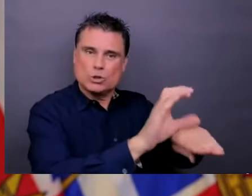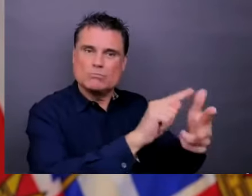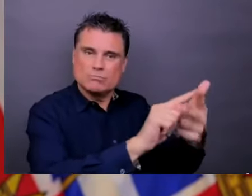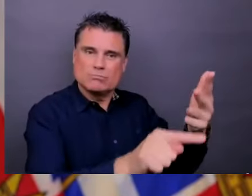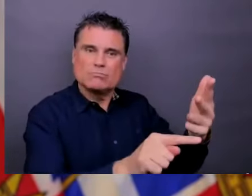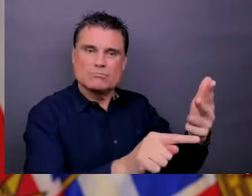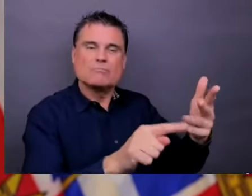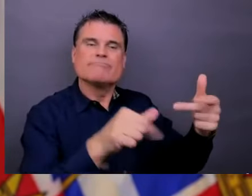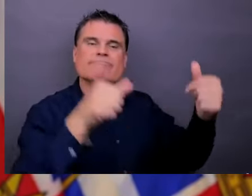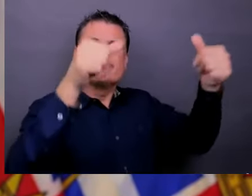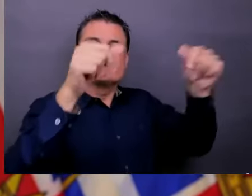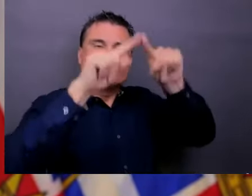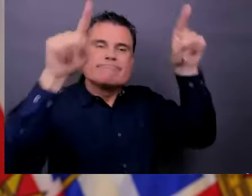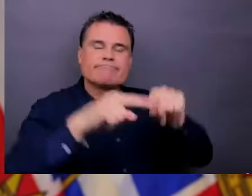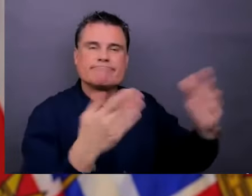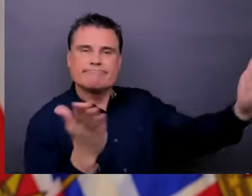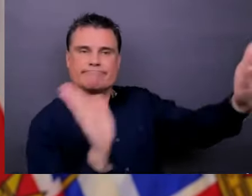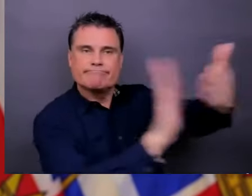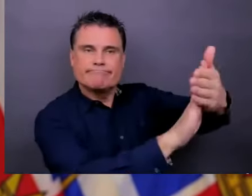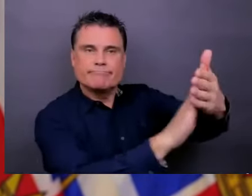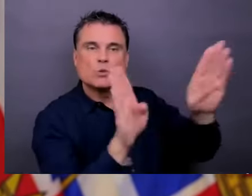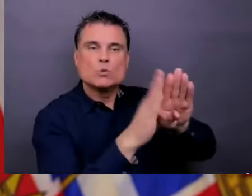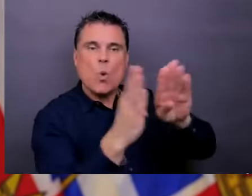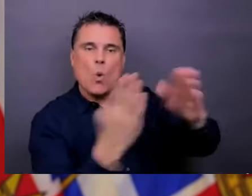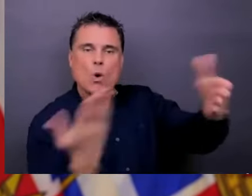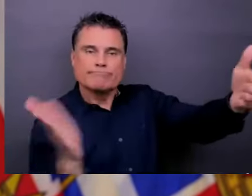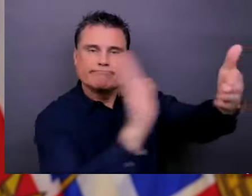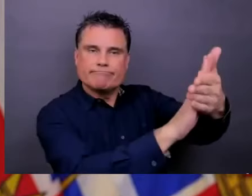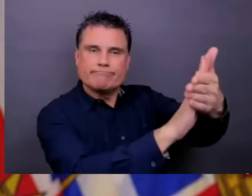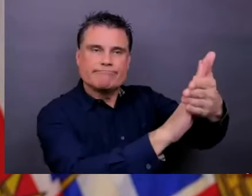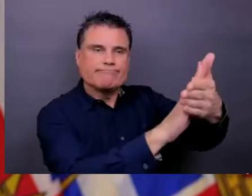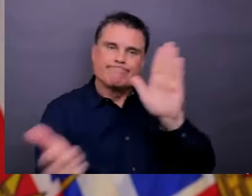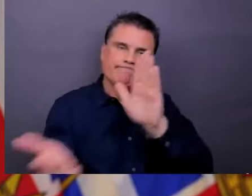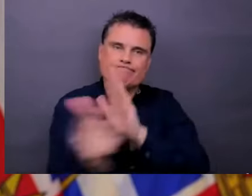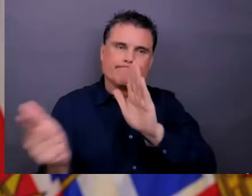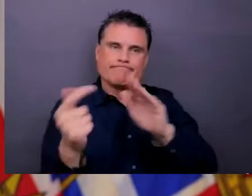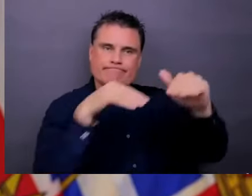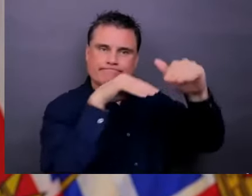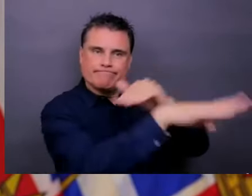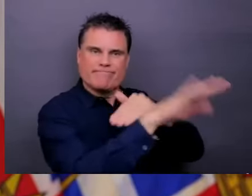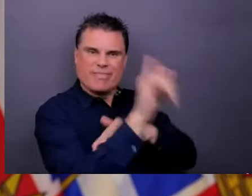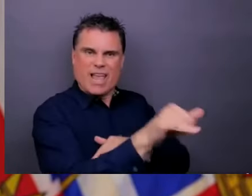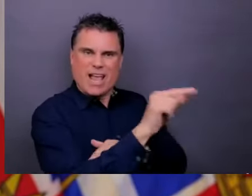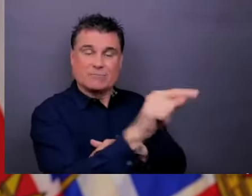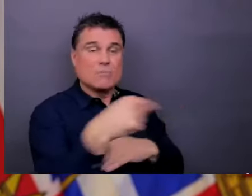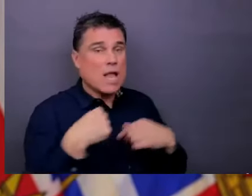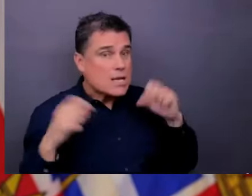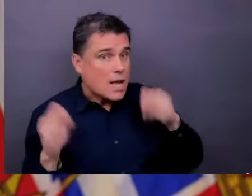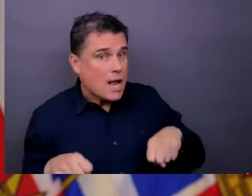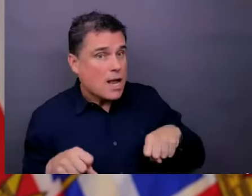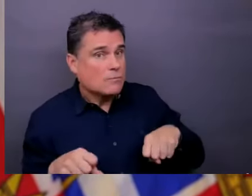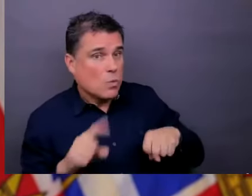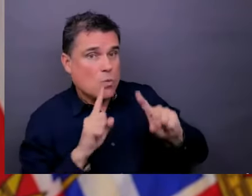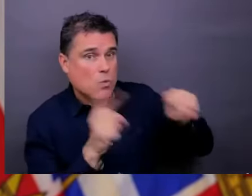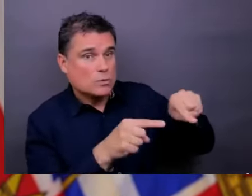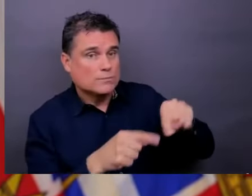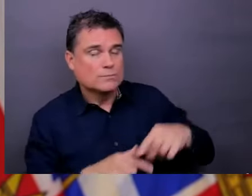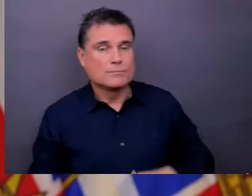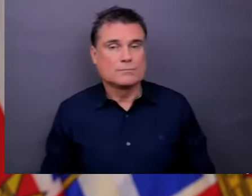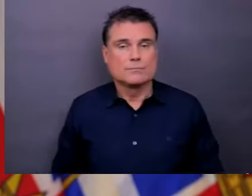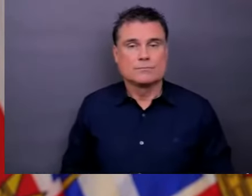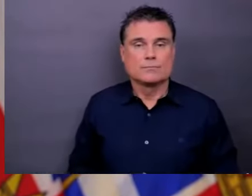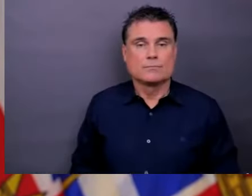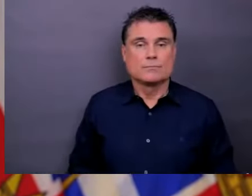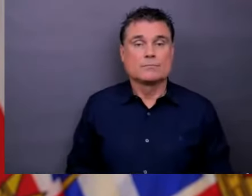My understanding is that that we need it to ensure that people